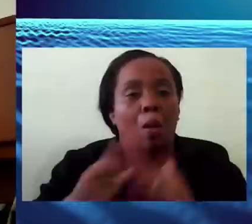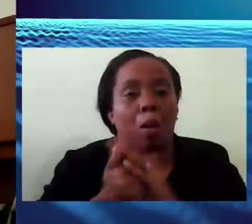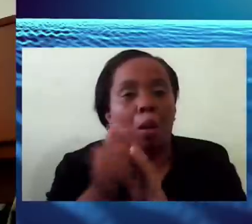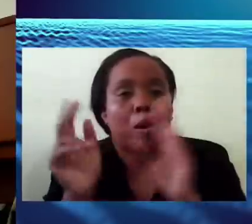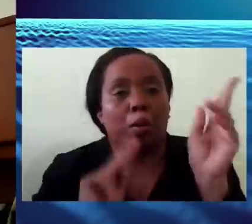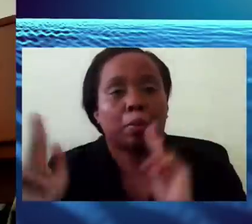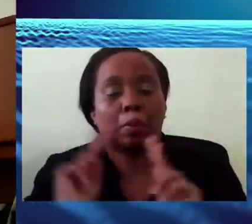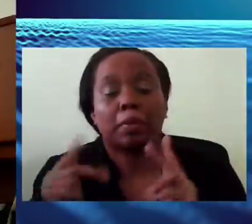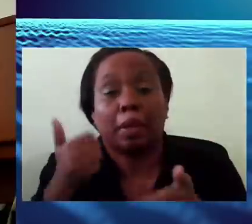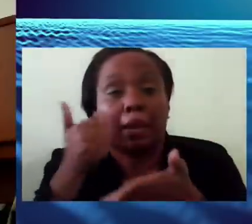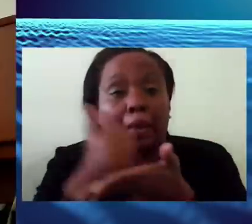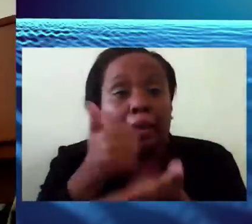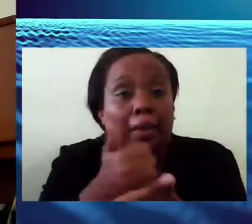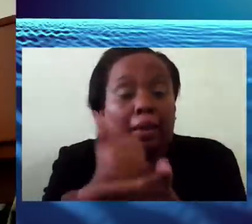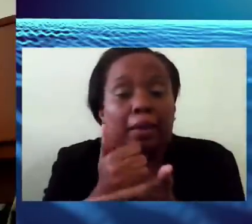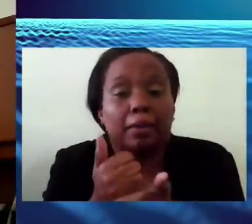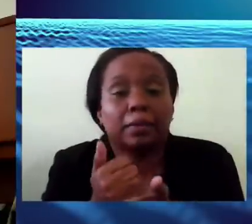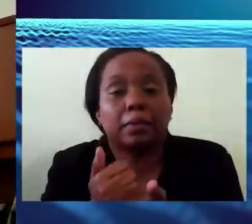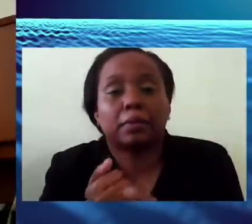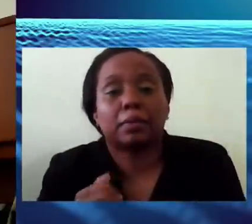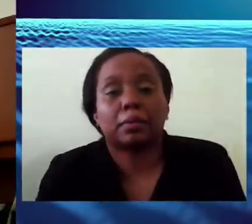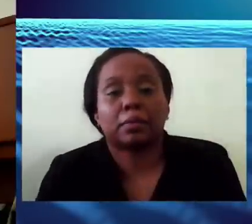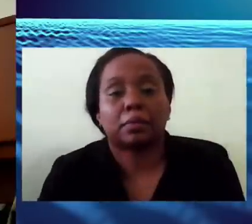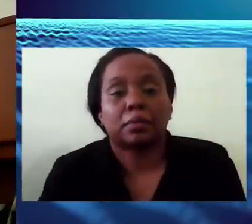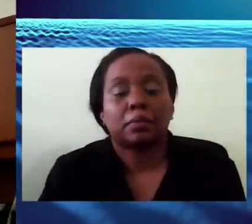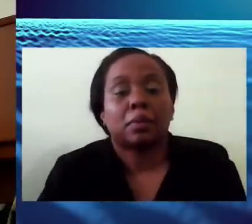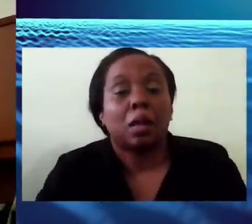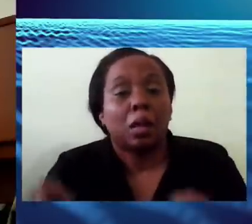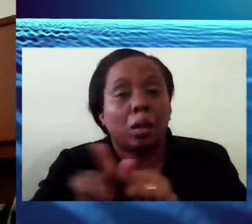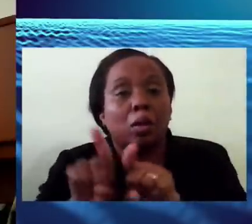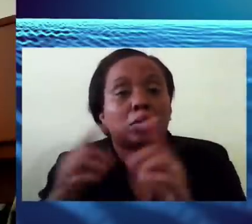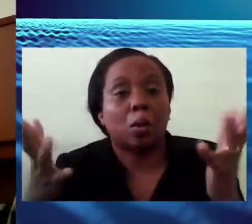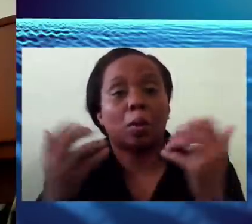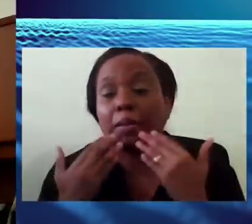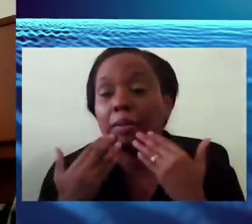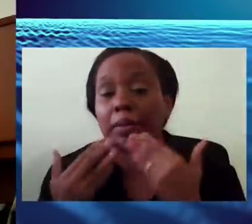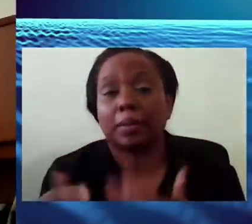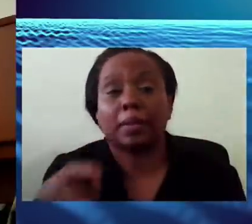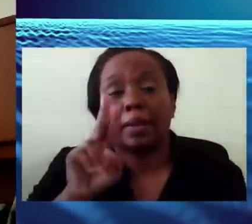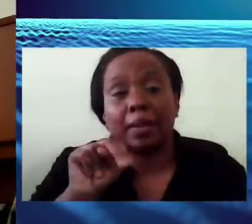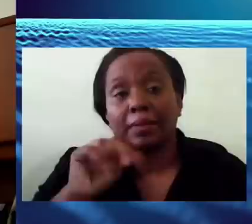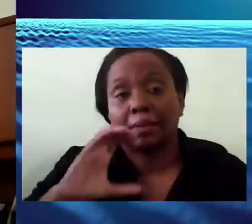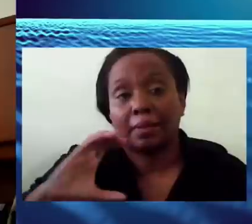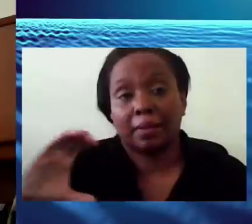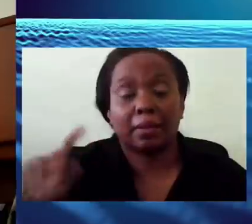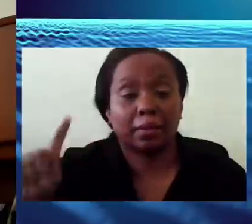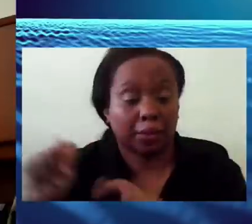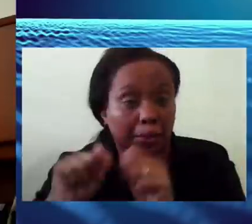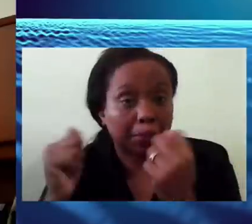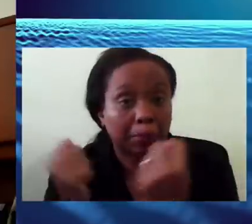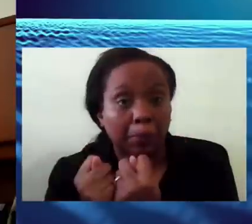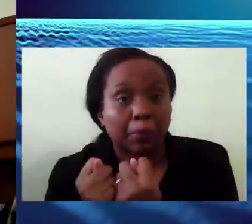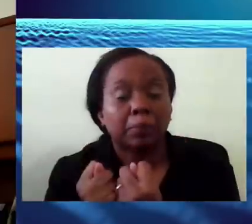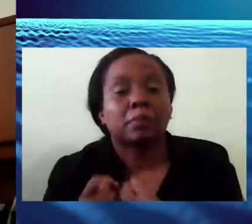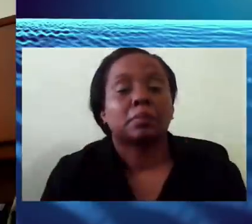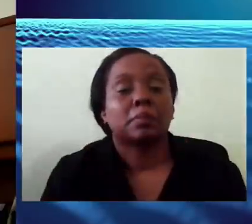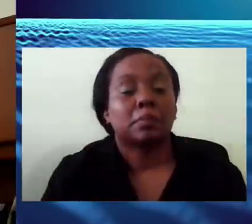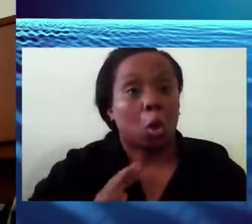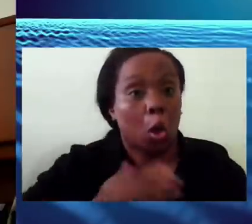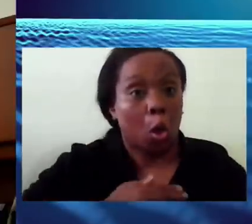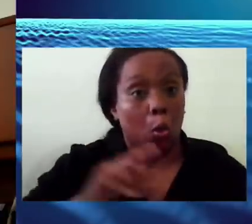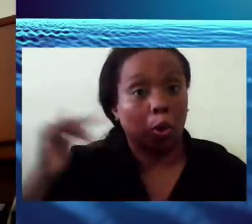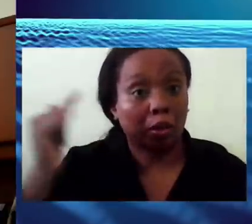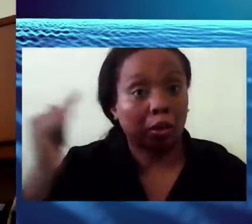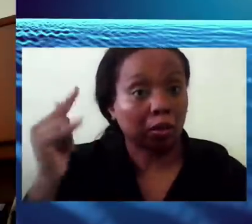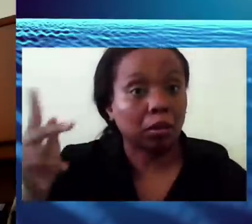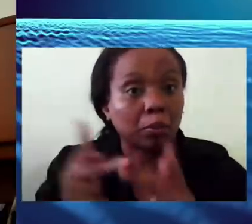also incorporate the National Conservation Commission, the NCC, and their team, the Grantley Adams International Airport, and all of its